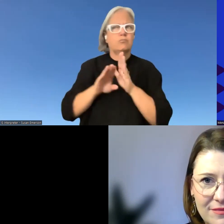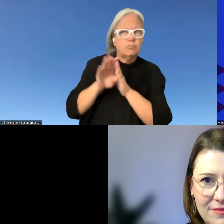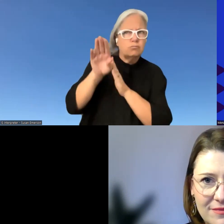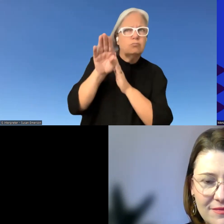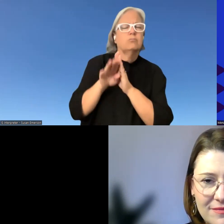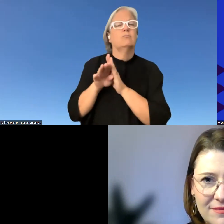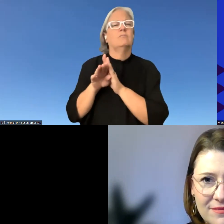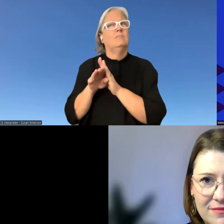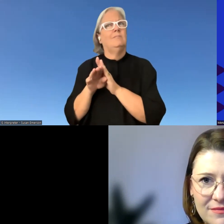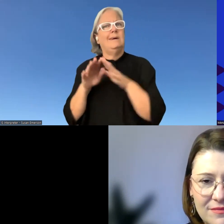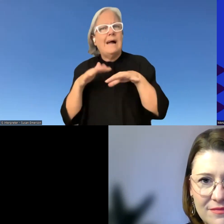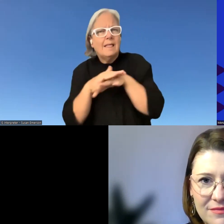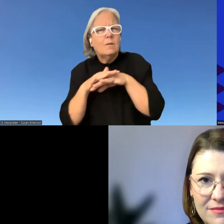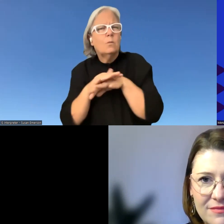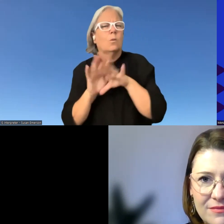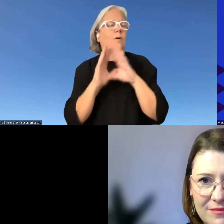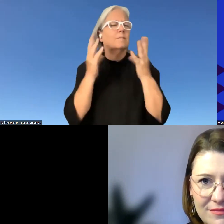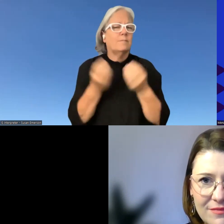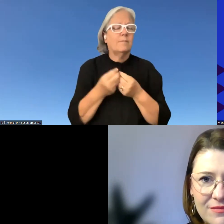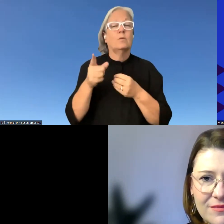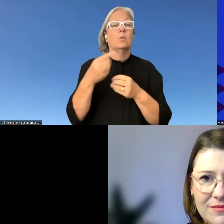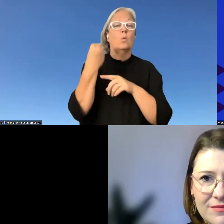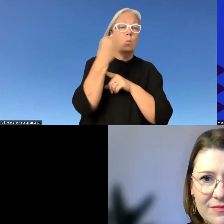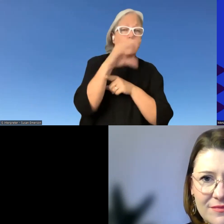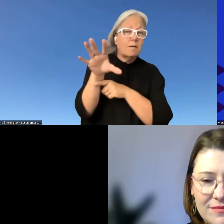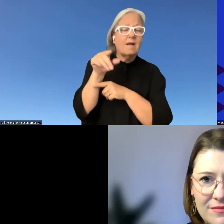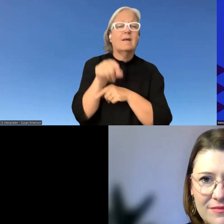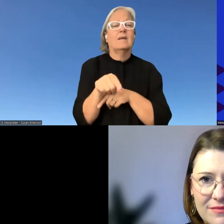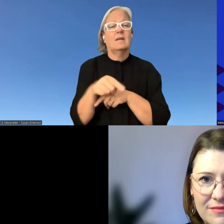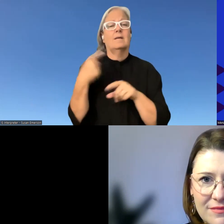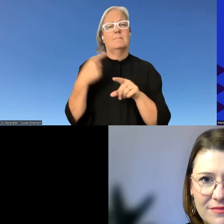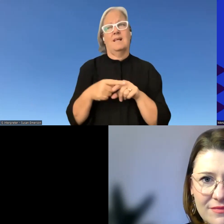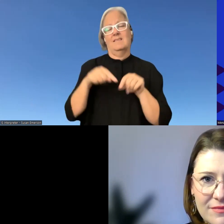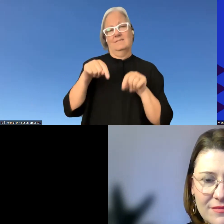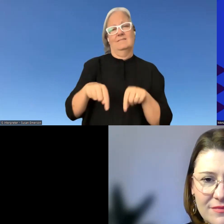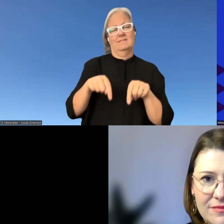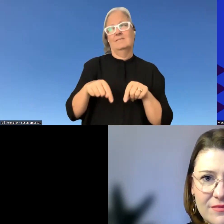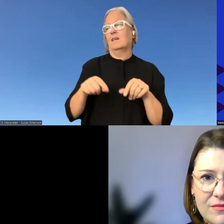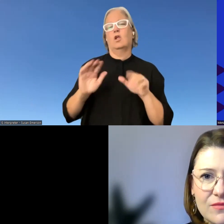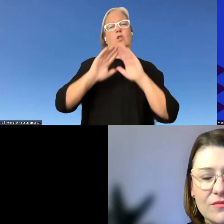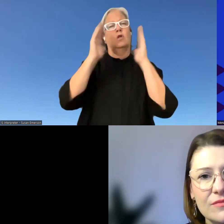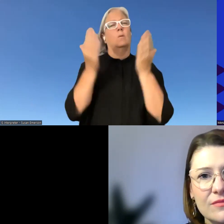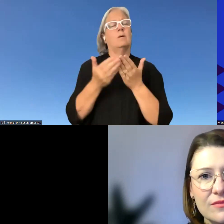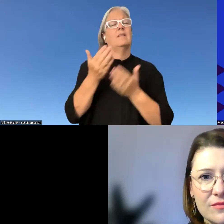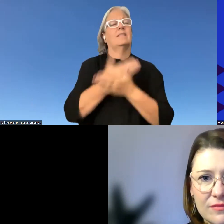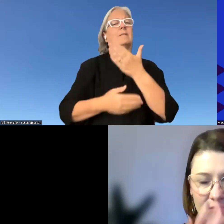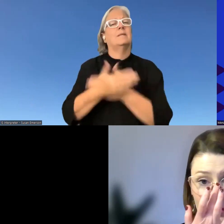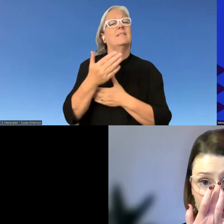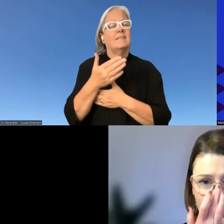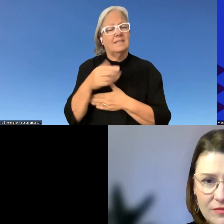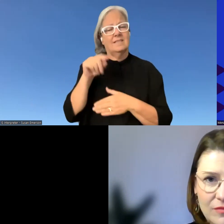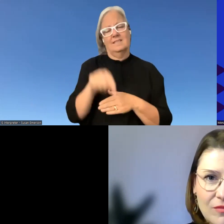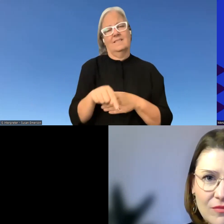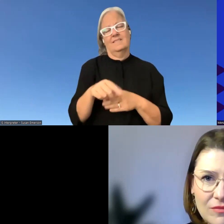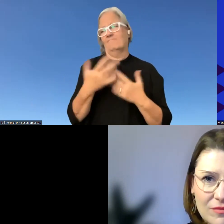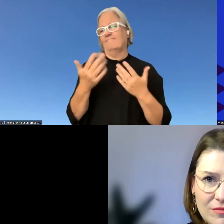appreciated. And just, of course, the webinar and the work of the Global Business and Disability Network is very much targeting business. At the same